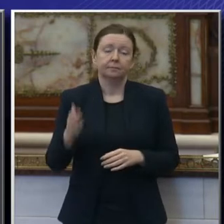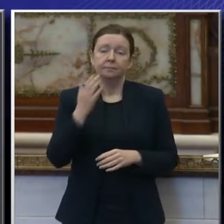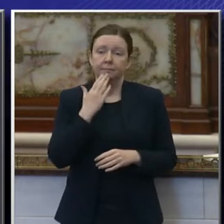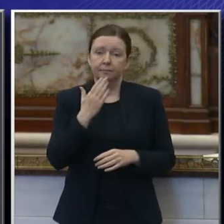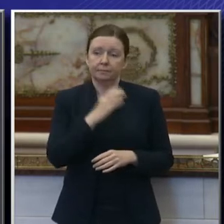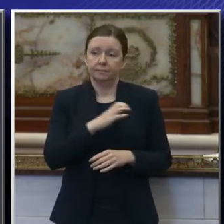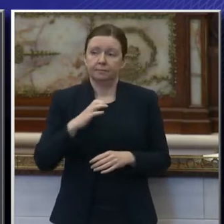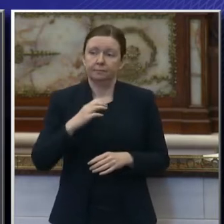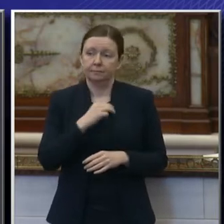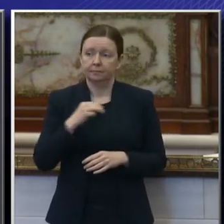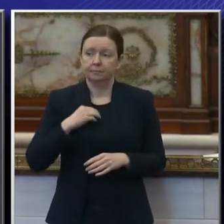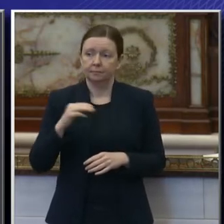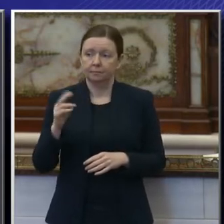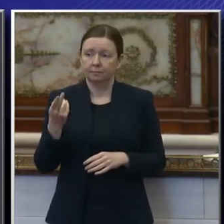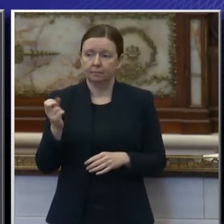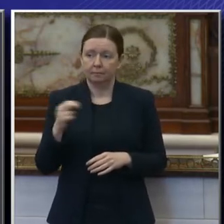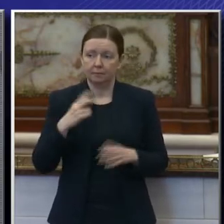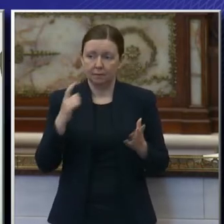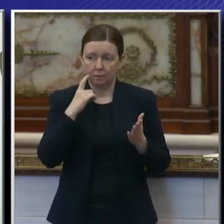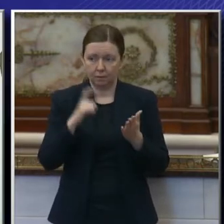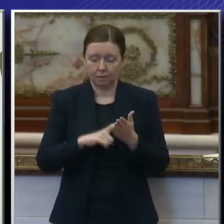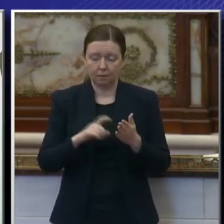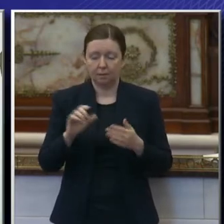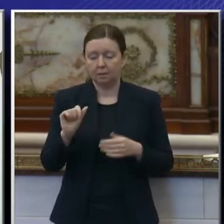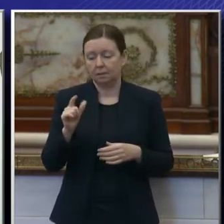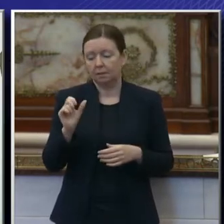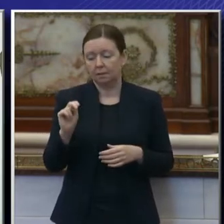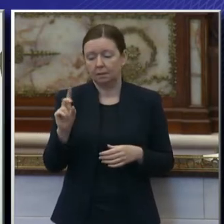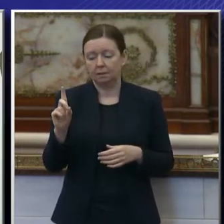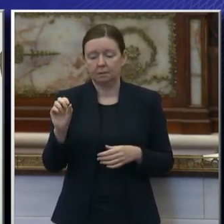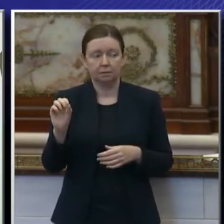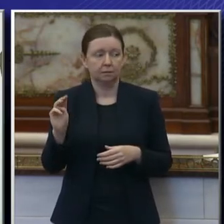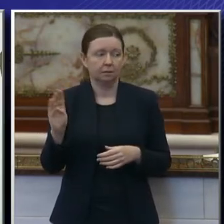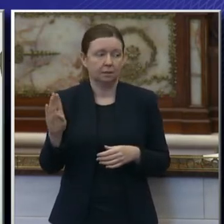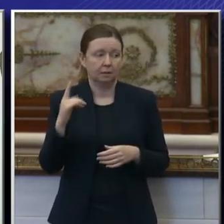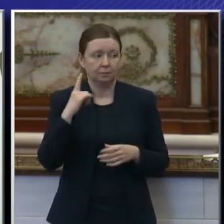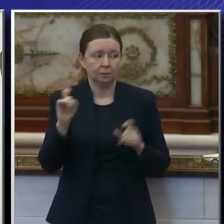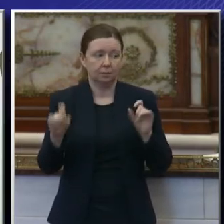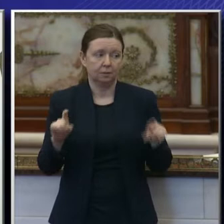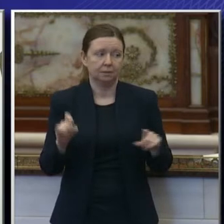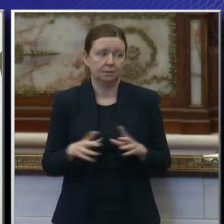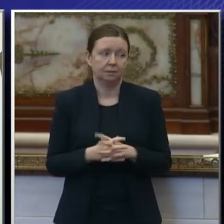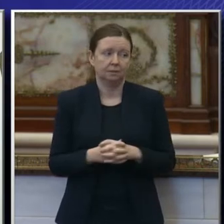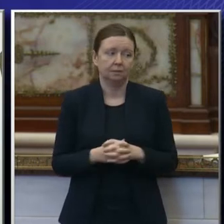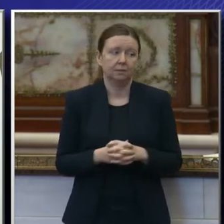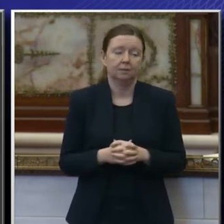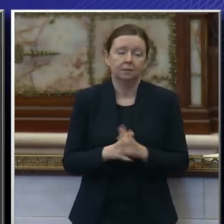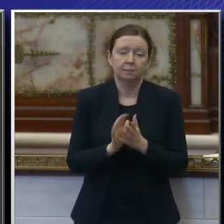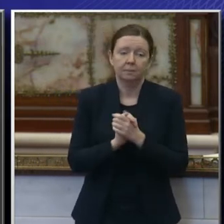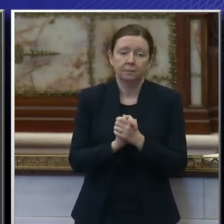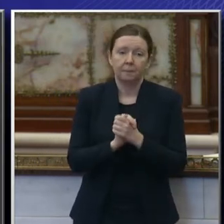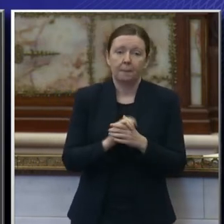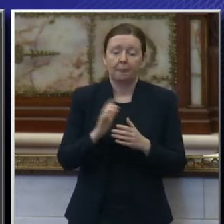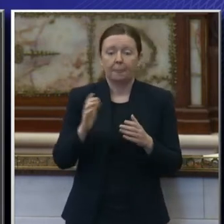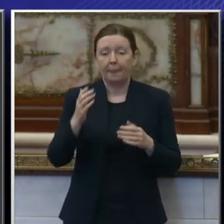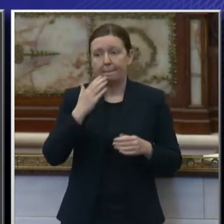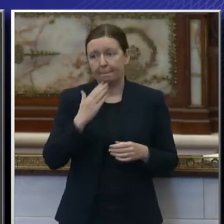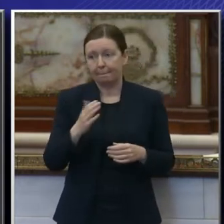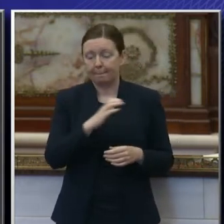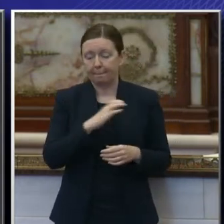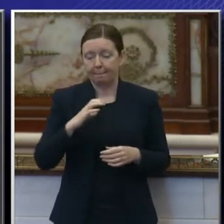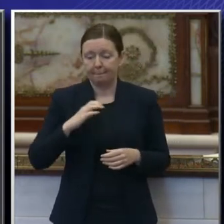Councilmember Heenan. I'd like to recognize Councilmember Alan Dom for questions. Thank you, Mr. Chairman, and thank you, Councilman